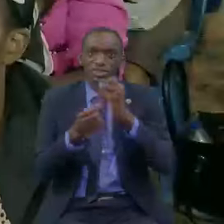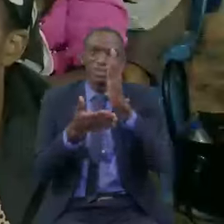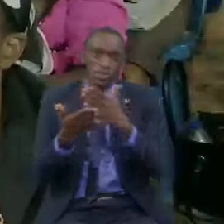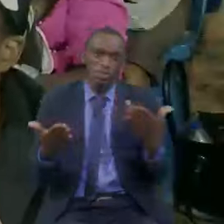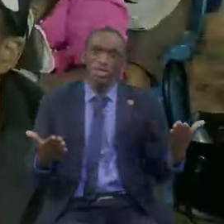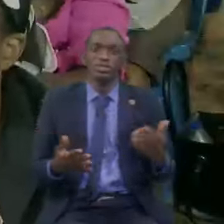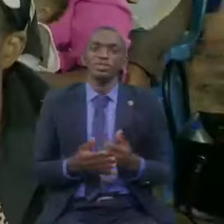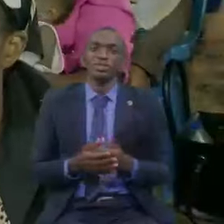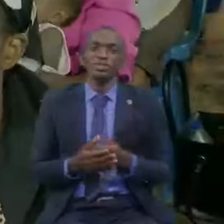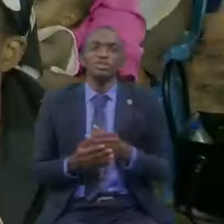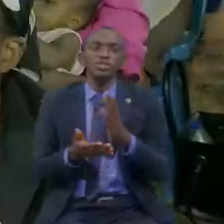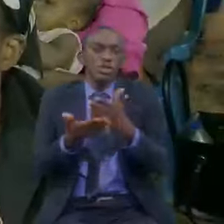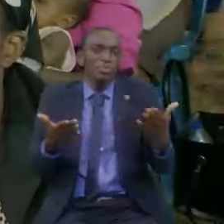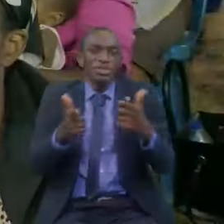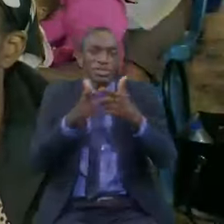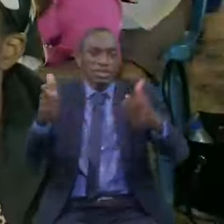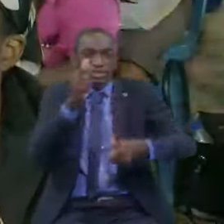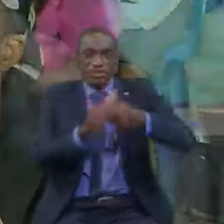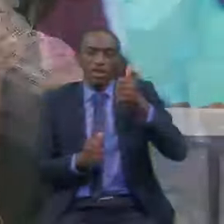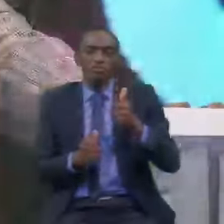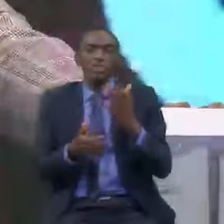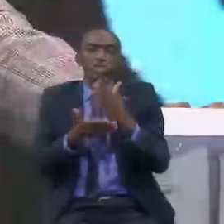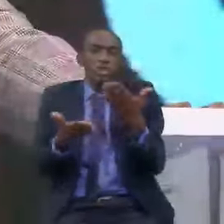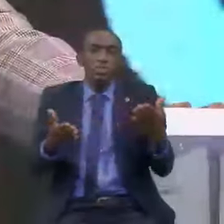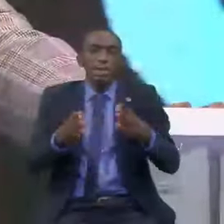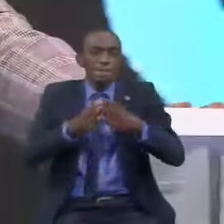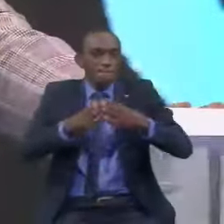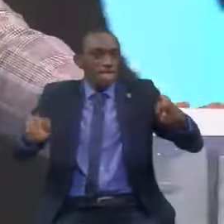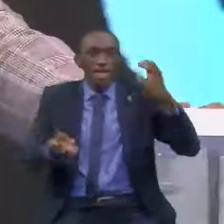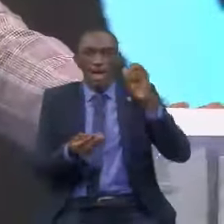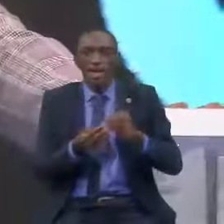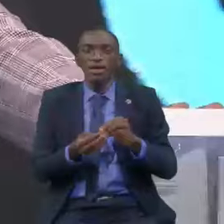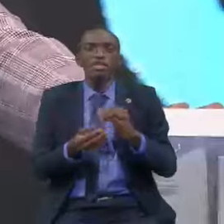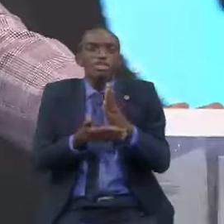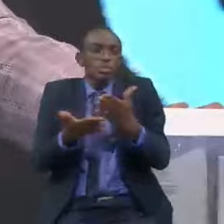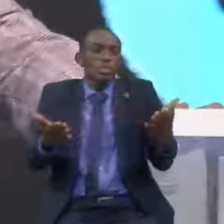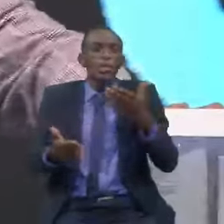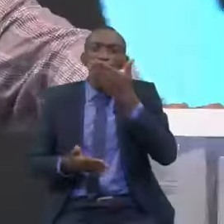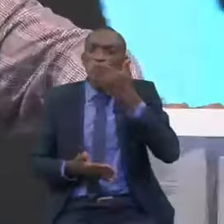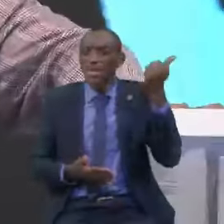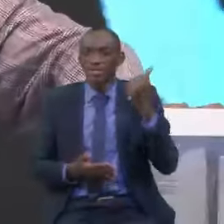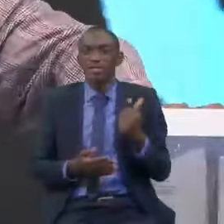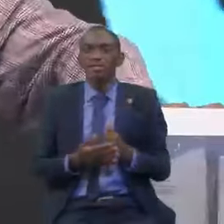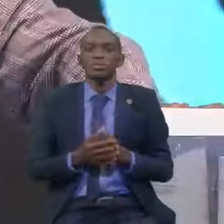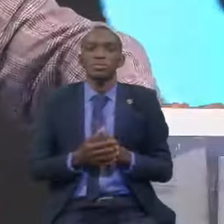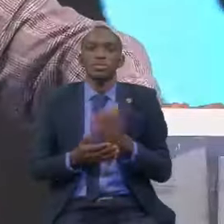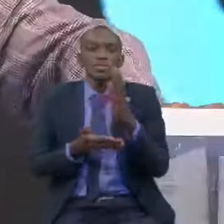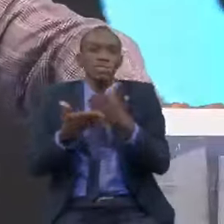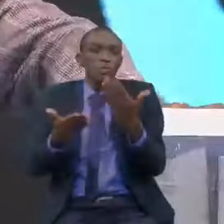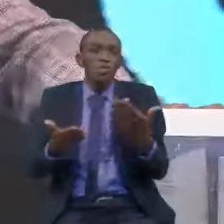greater. Something bigger. Yeah. Something better. Yeah. Something higher.